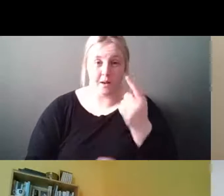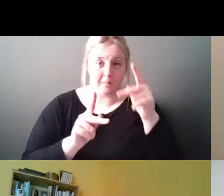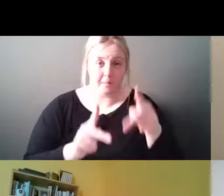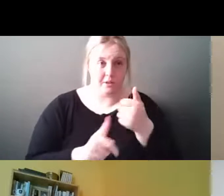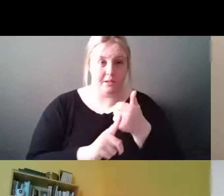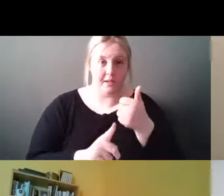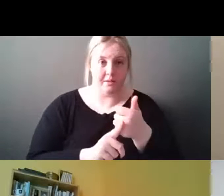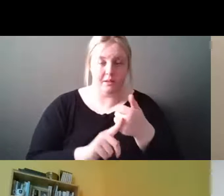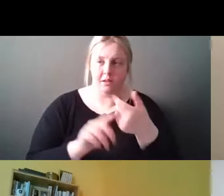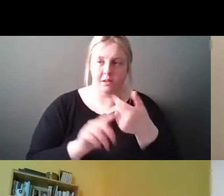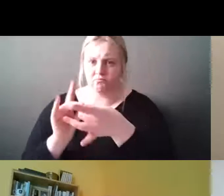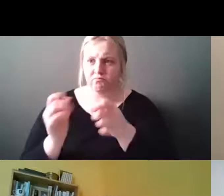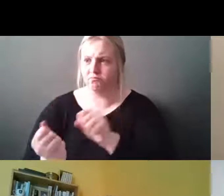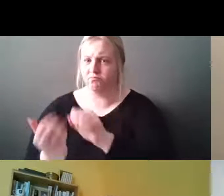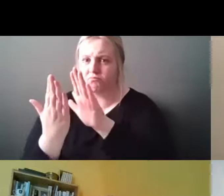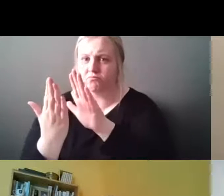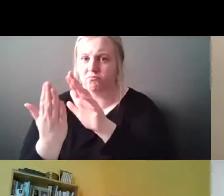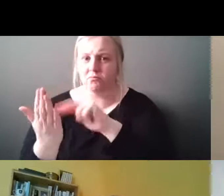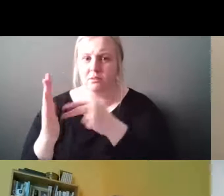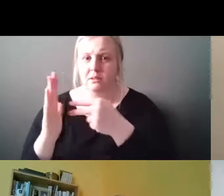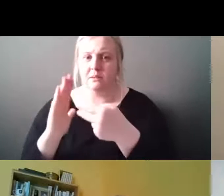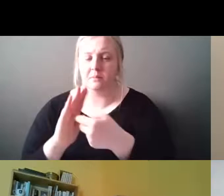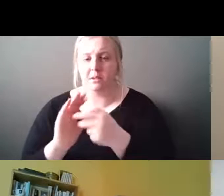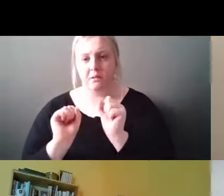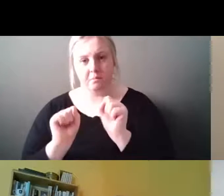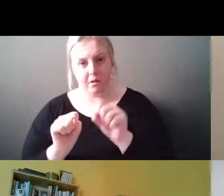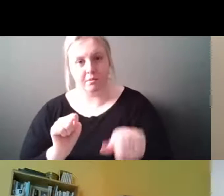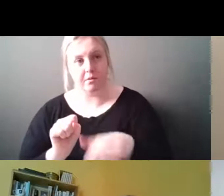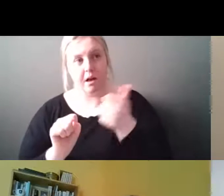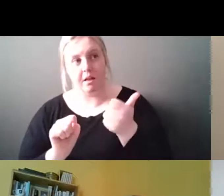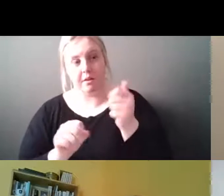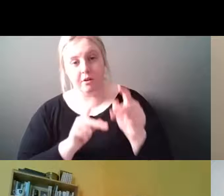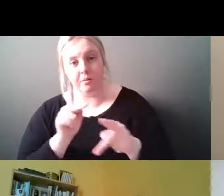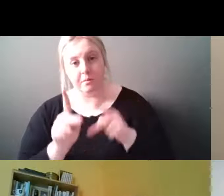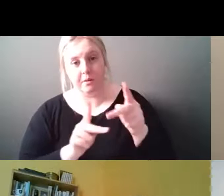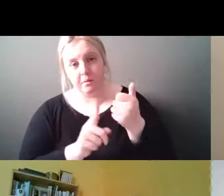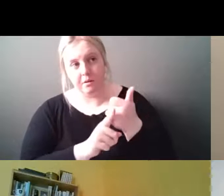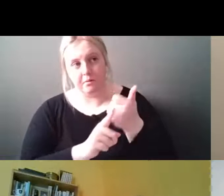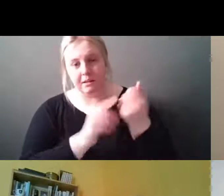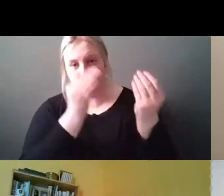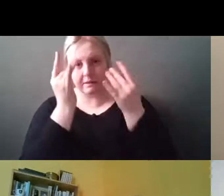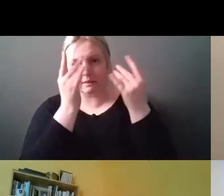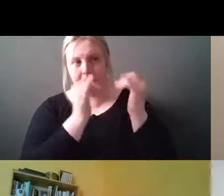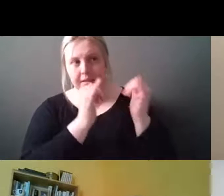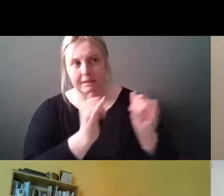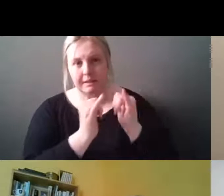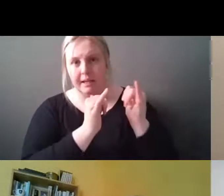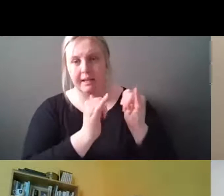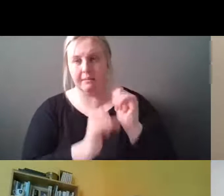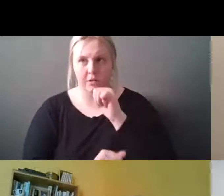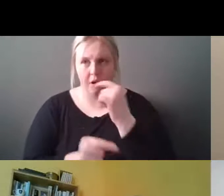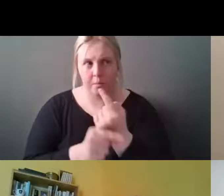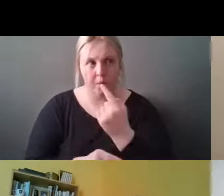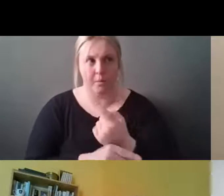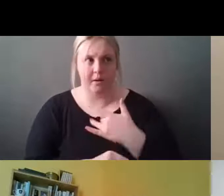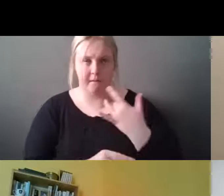out against it, there's a strong likelihood that there's a lot of other people that are thinking that that behavior is inappropriate as